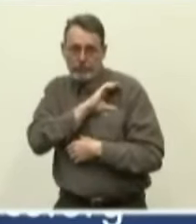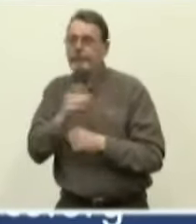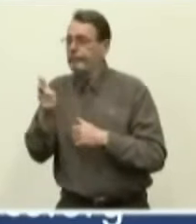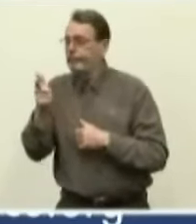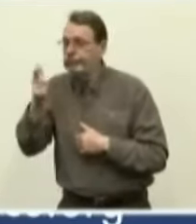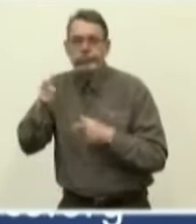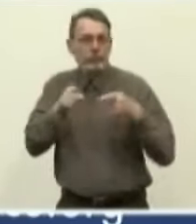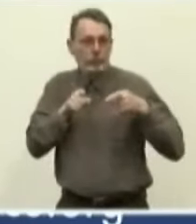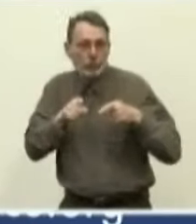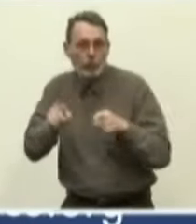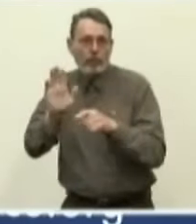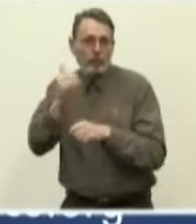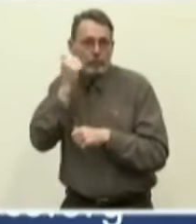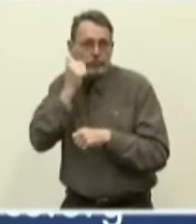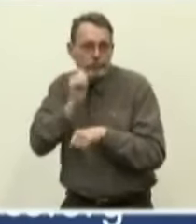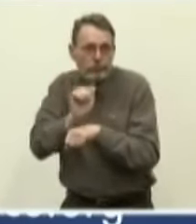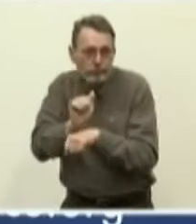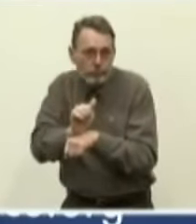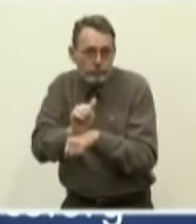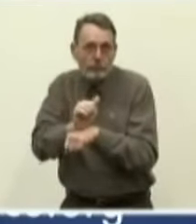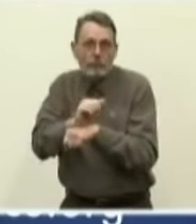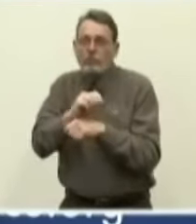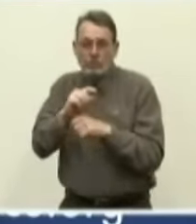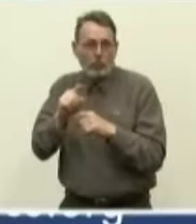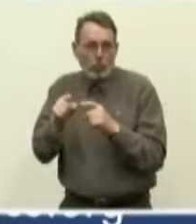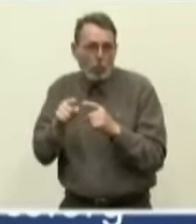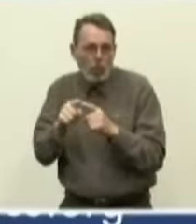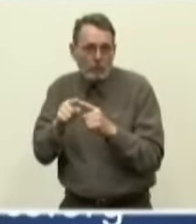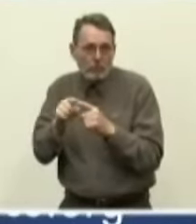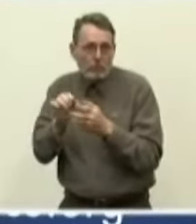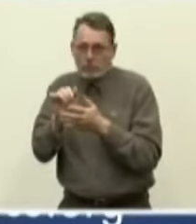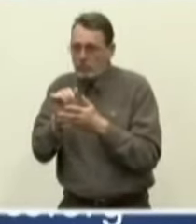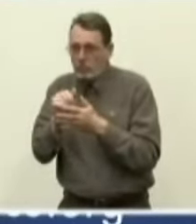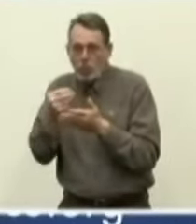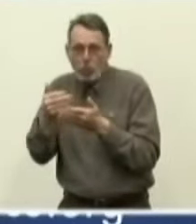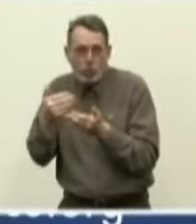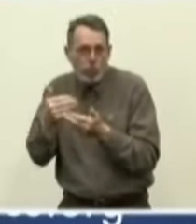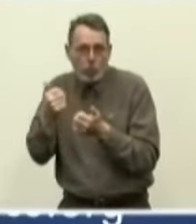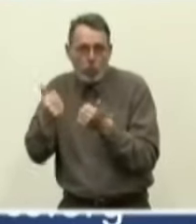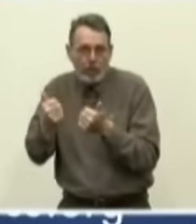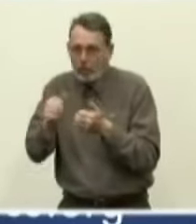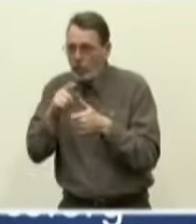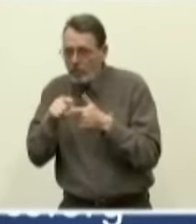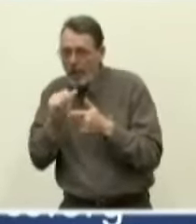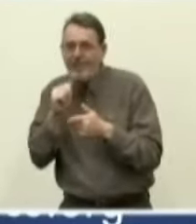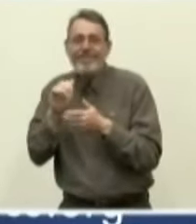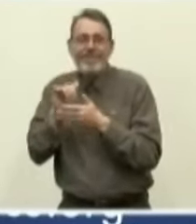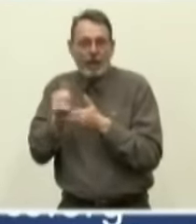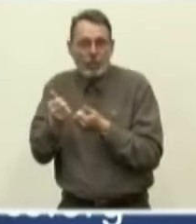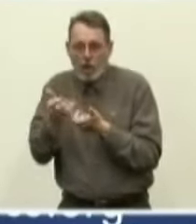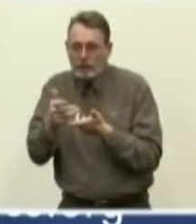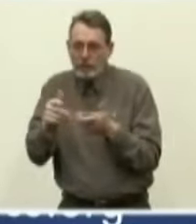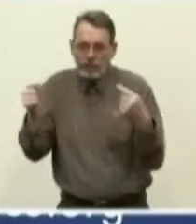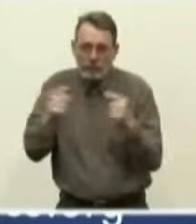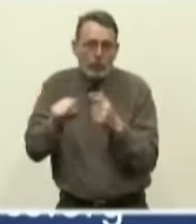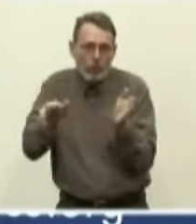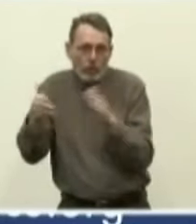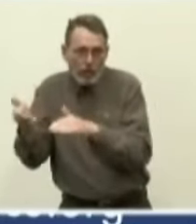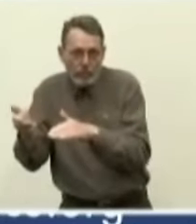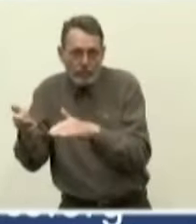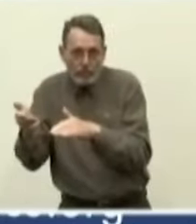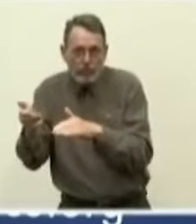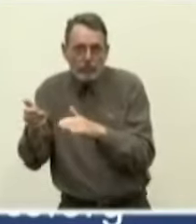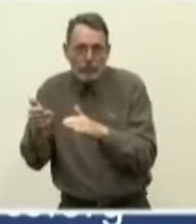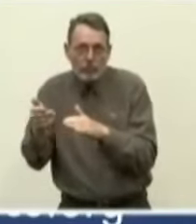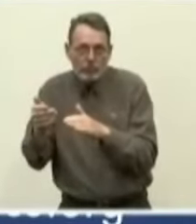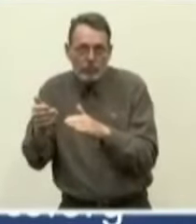scope of their duties whenever that discharge results in an individual's injury or death. The fifth